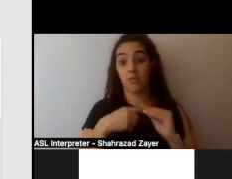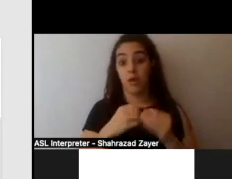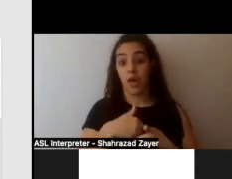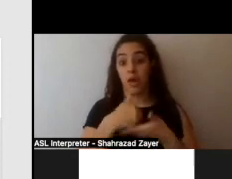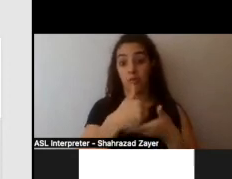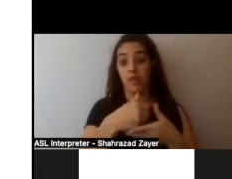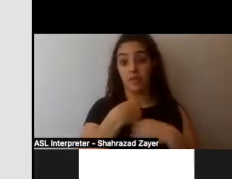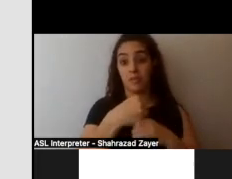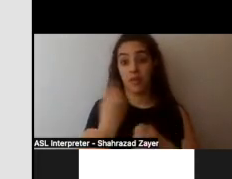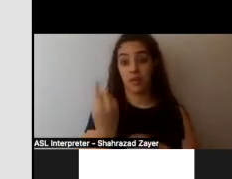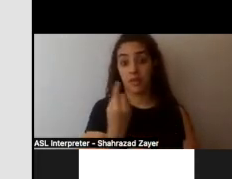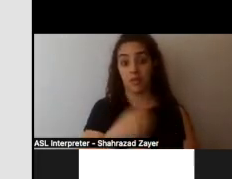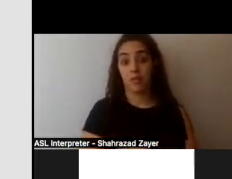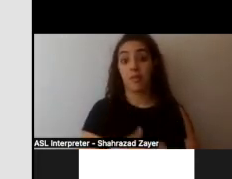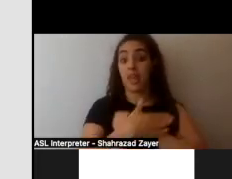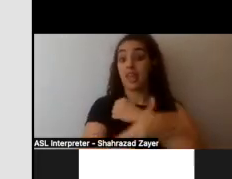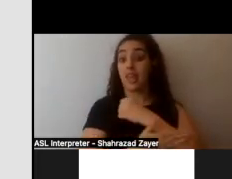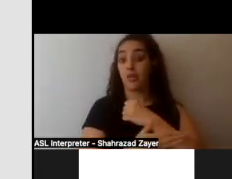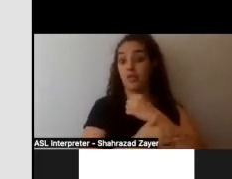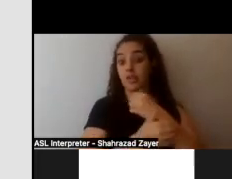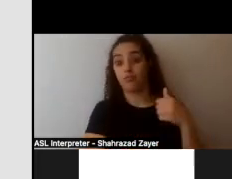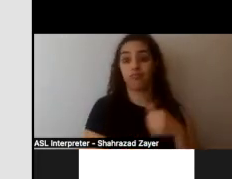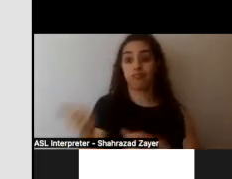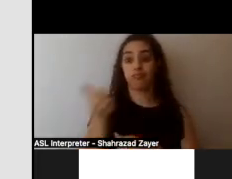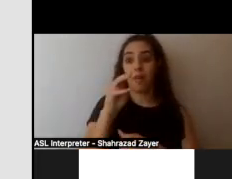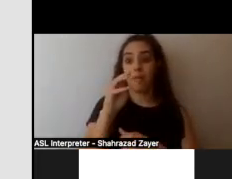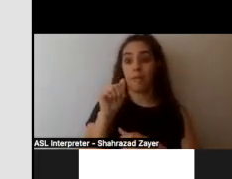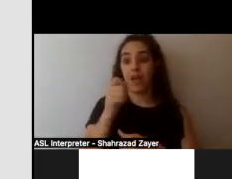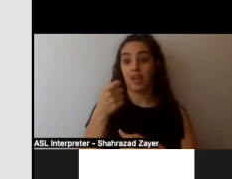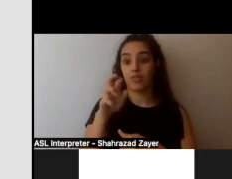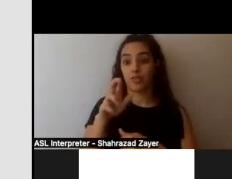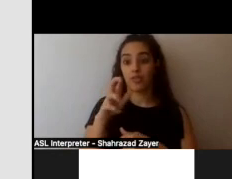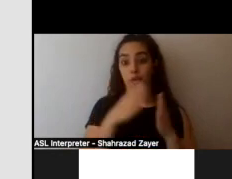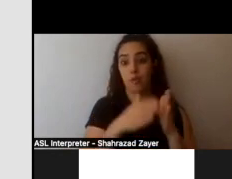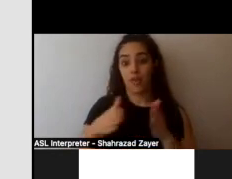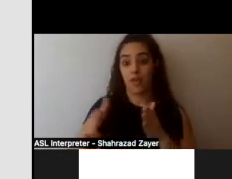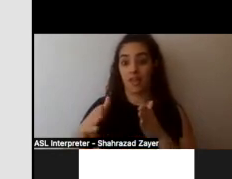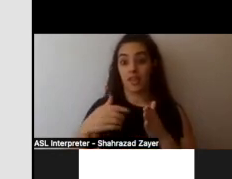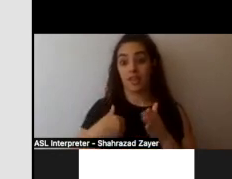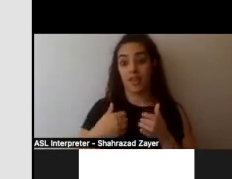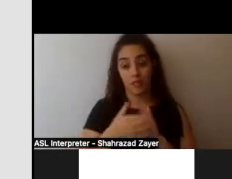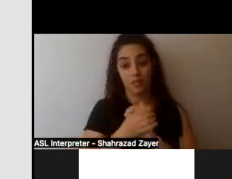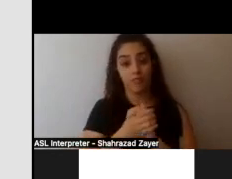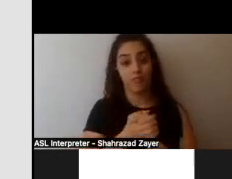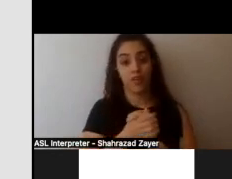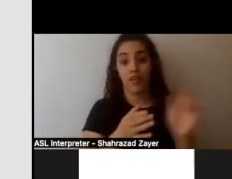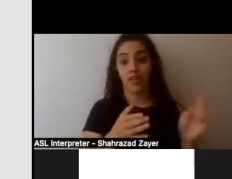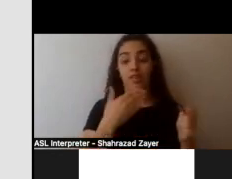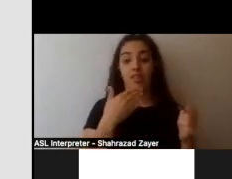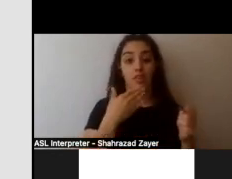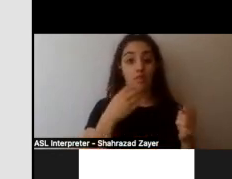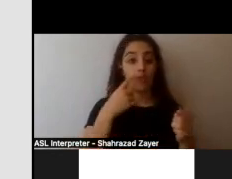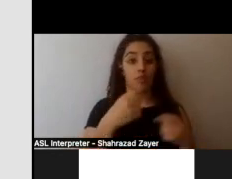potentially a county master plan. So I celebrate that and I congratulate the county on even thinking about making that happen and encourage